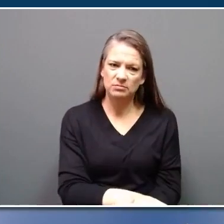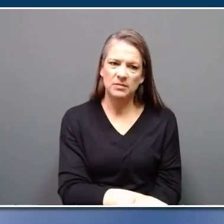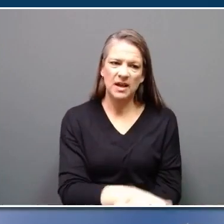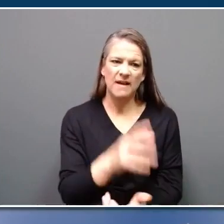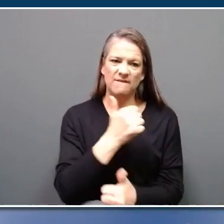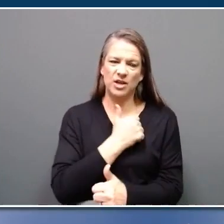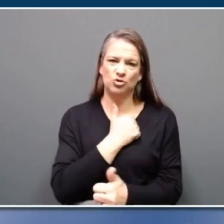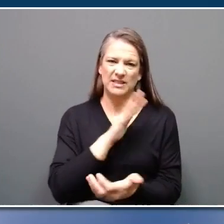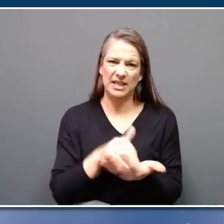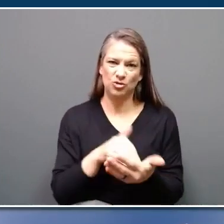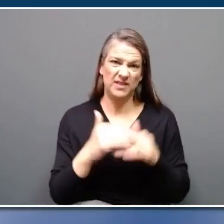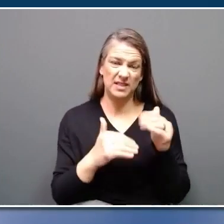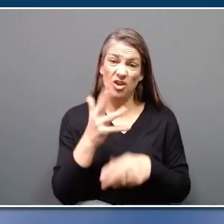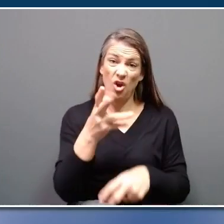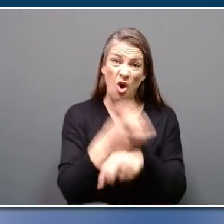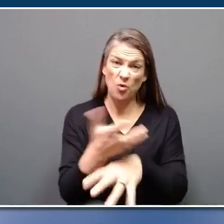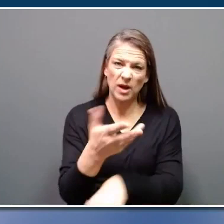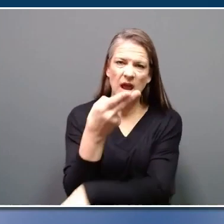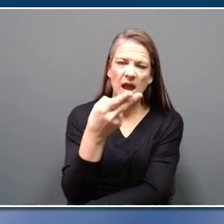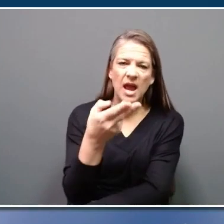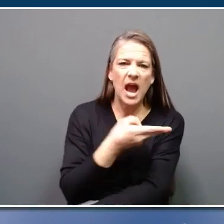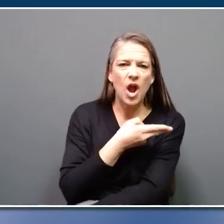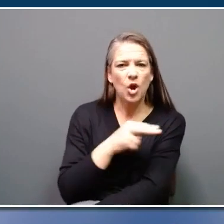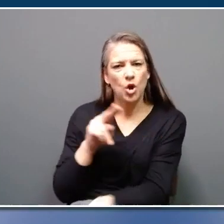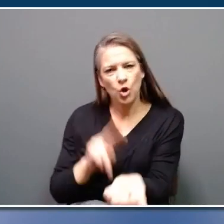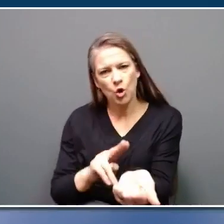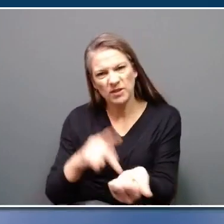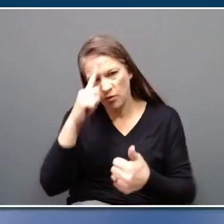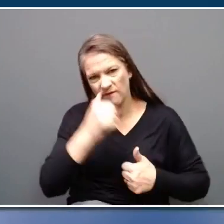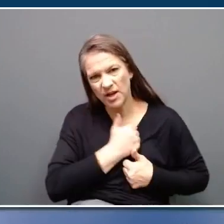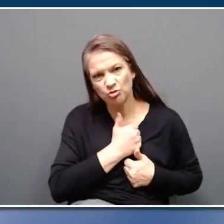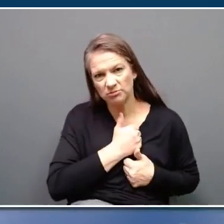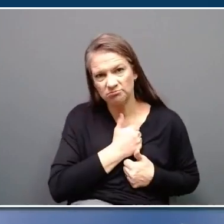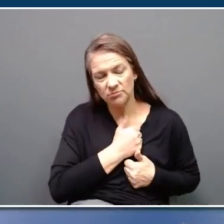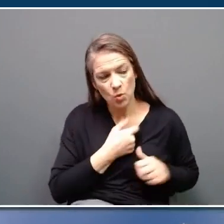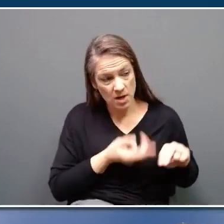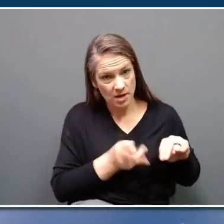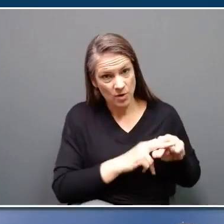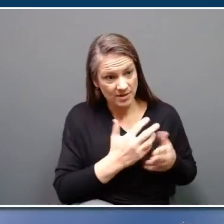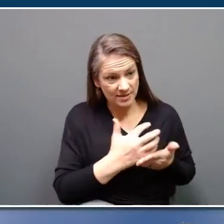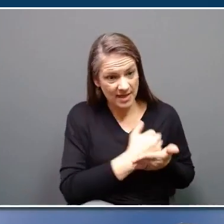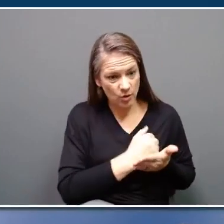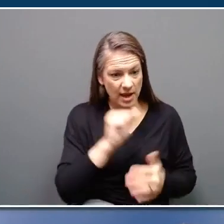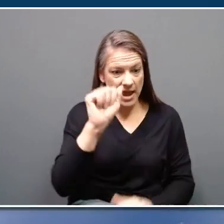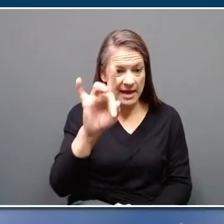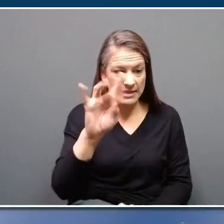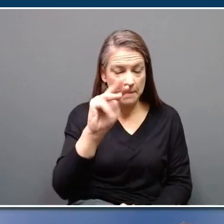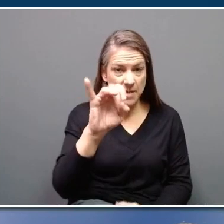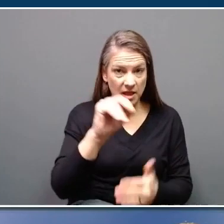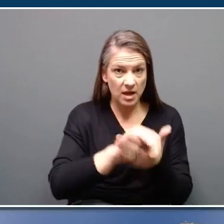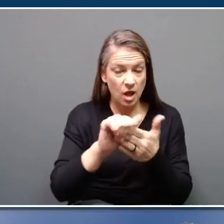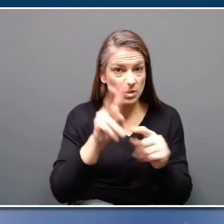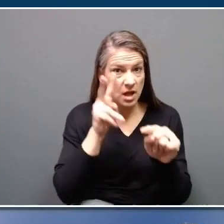has been to get nurses for our veterans home. We increased those salaries. We're doing better. $18 million cut. A whole lot